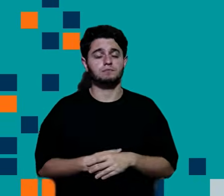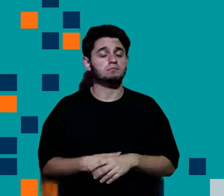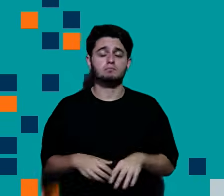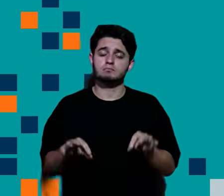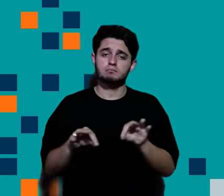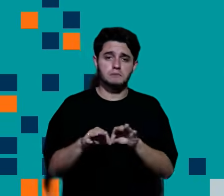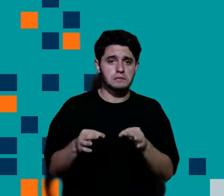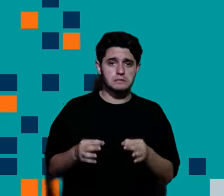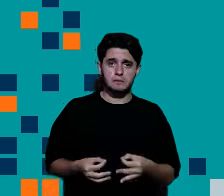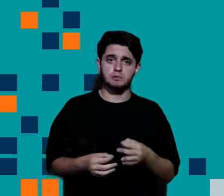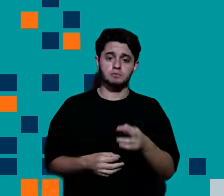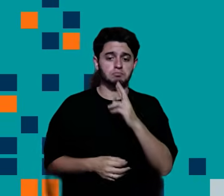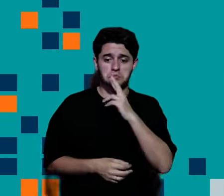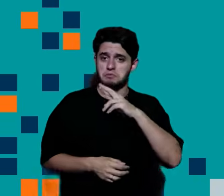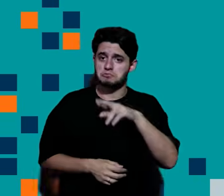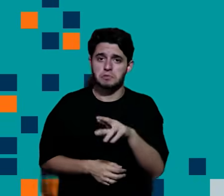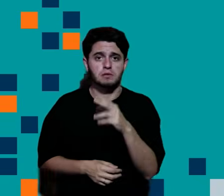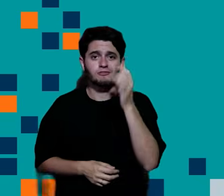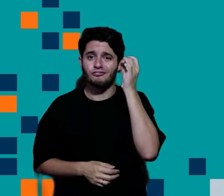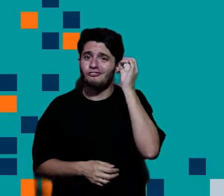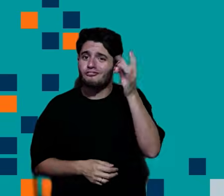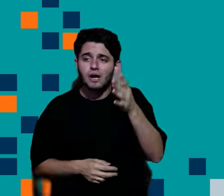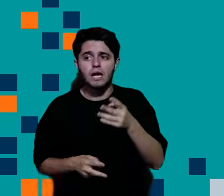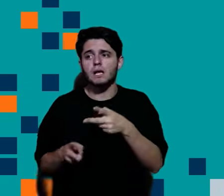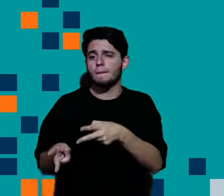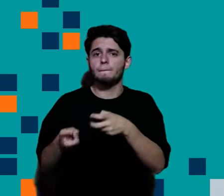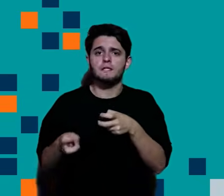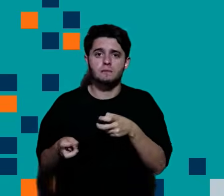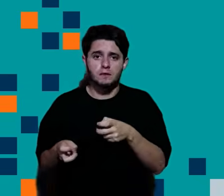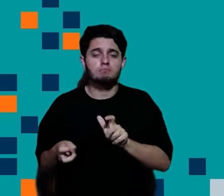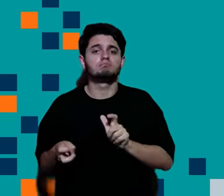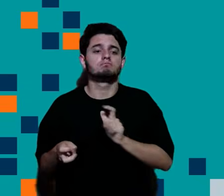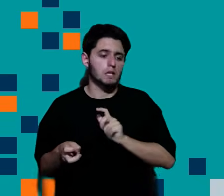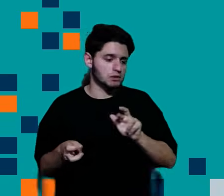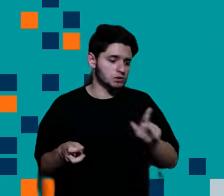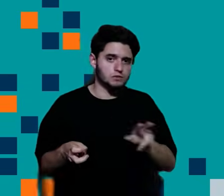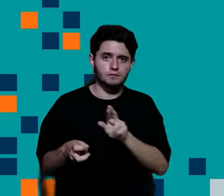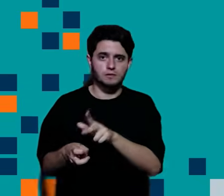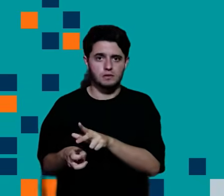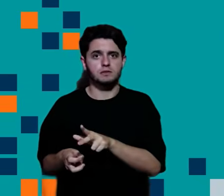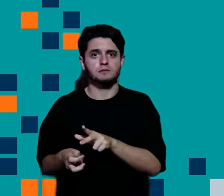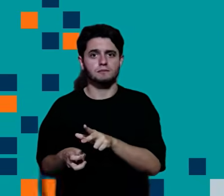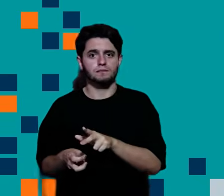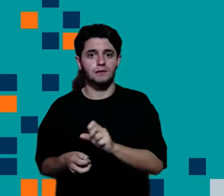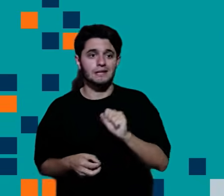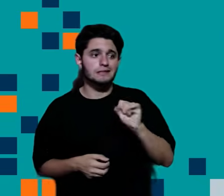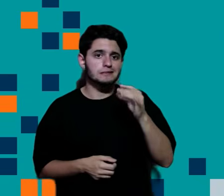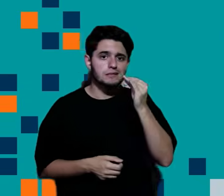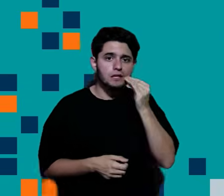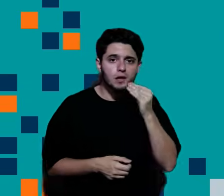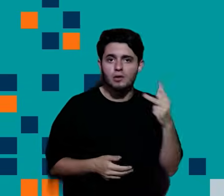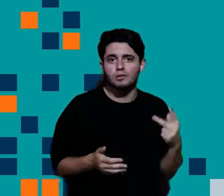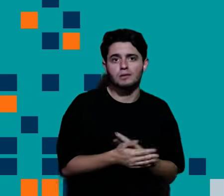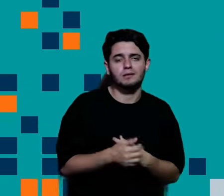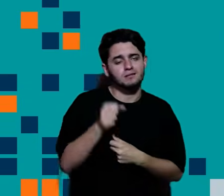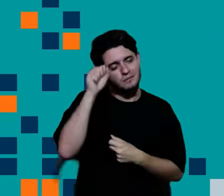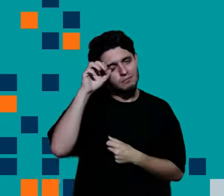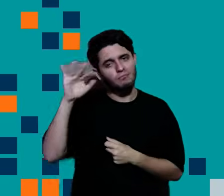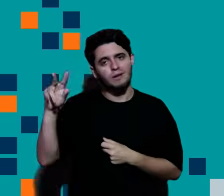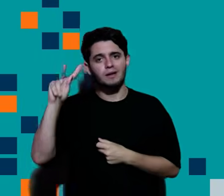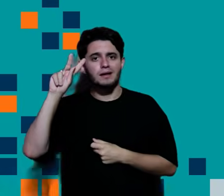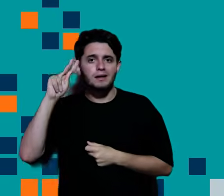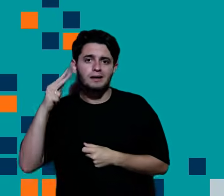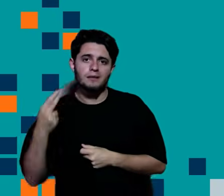a result of the environment. The question is this exactly the same with humans, or is it just with our little